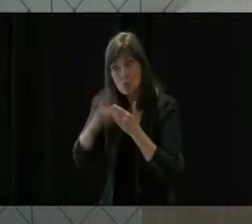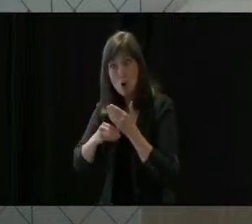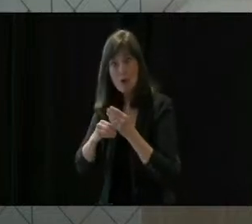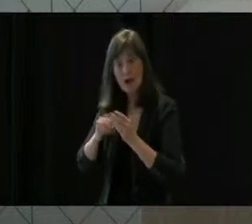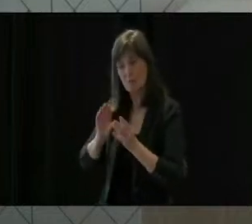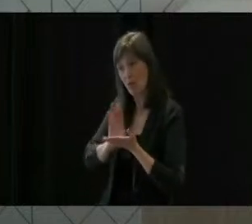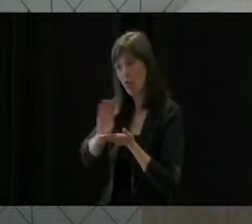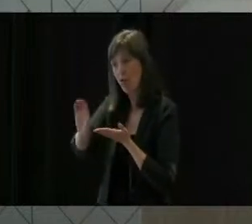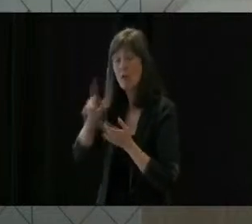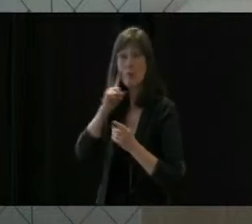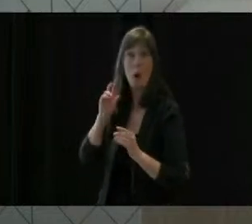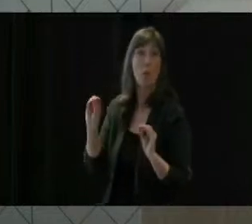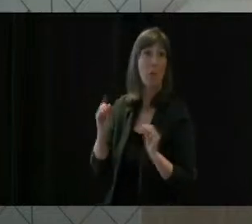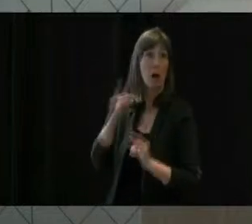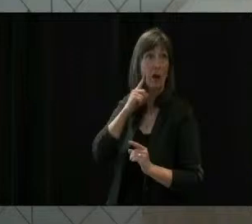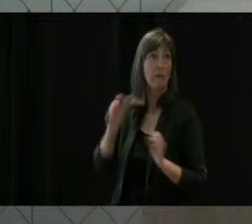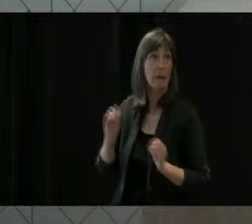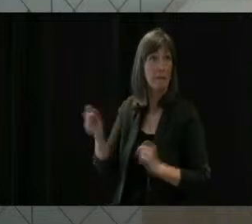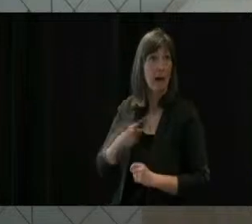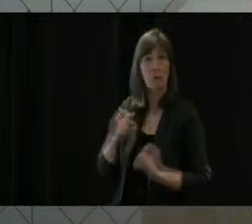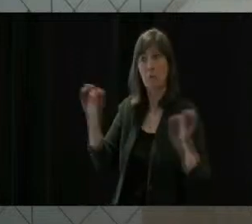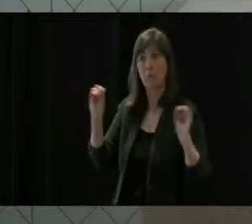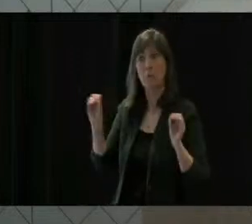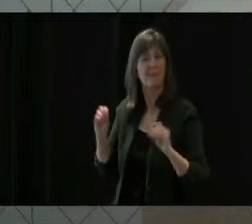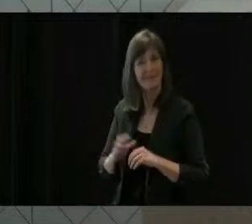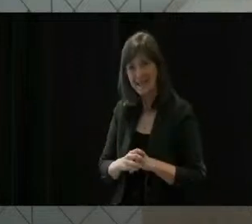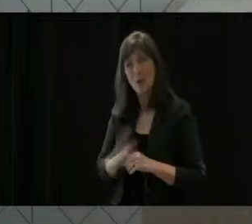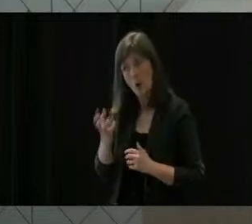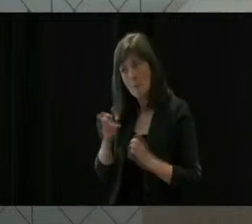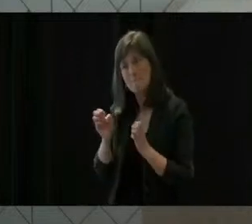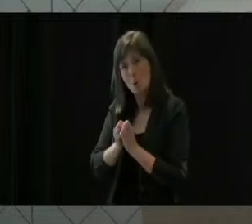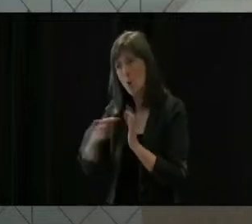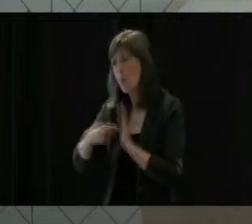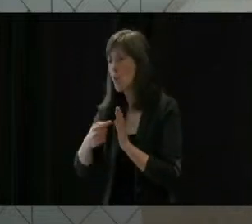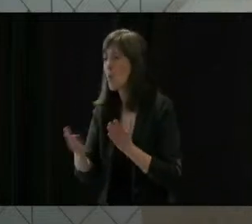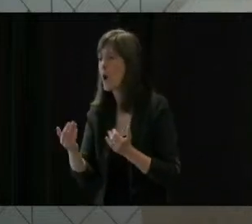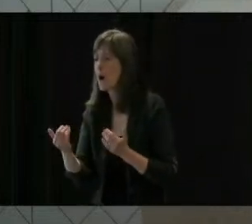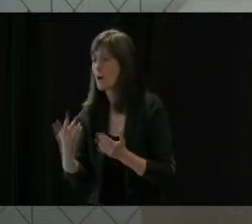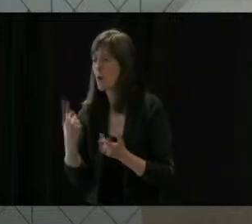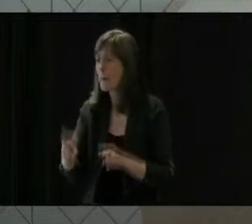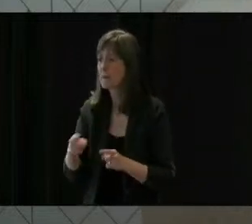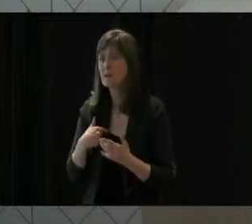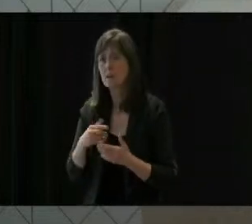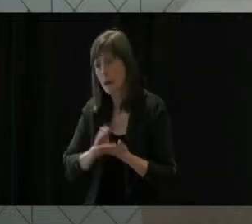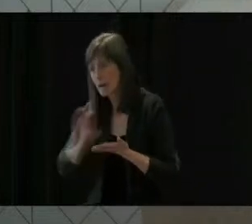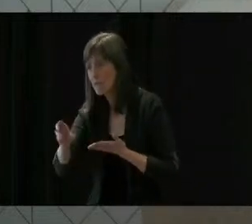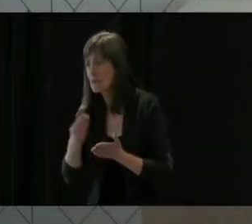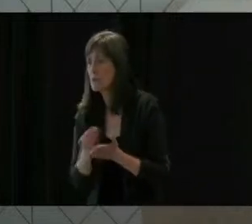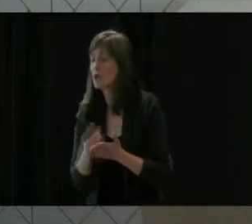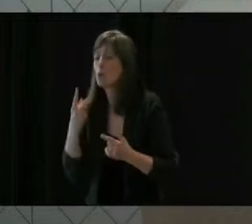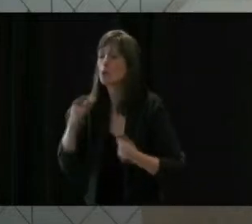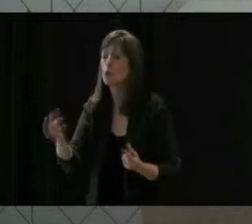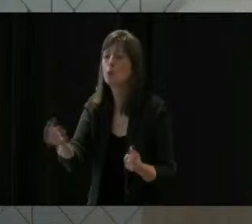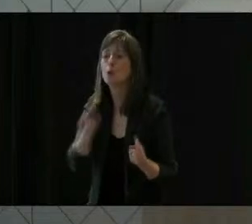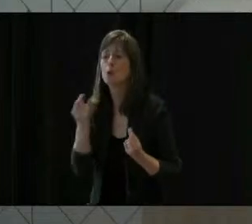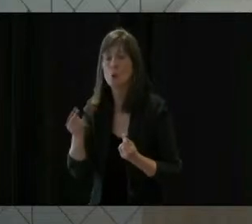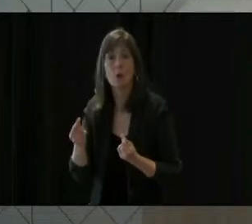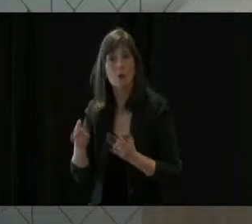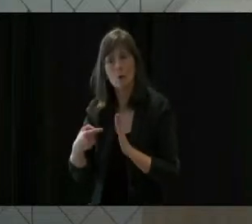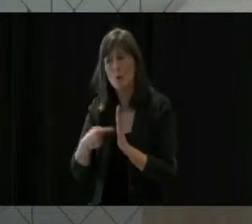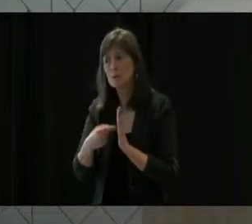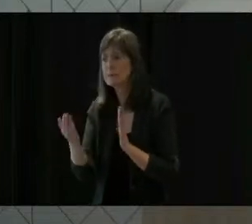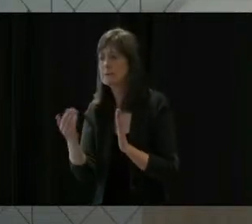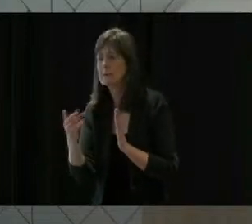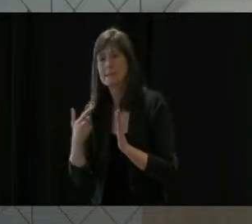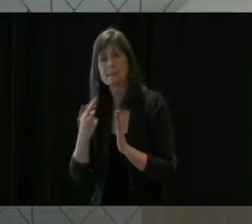make boards, you know, more responsible, that the oversight function of boards